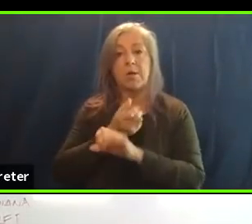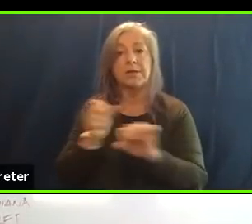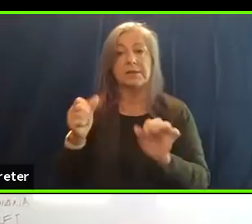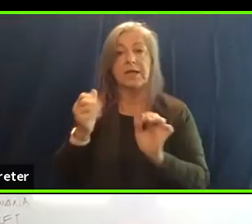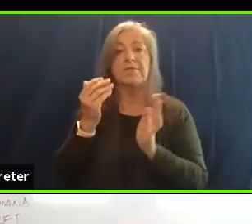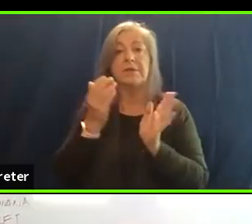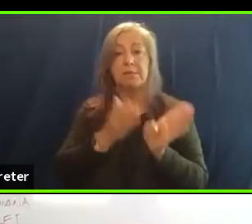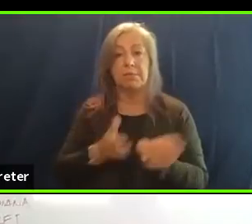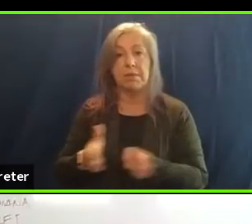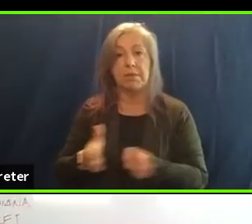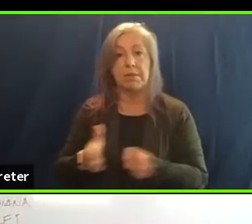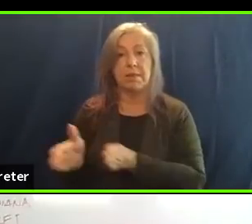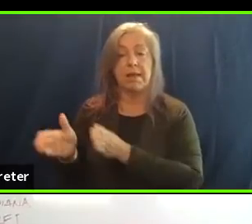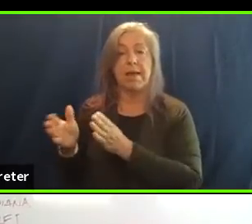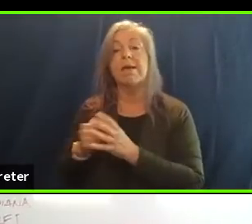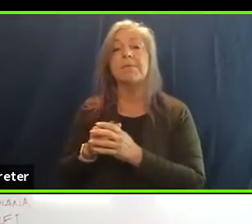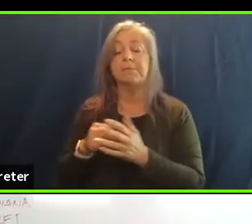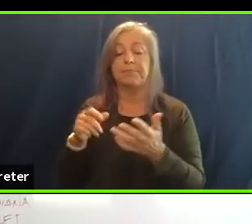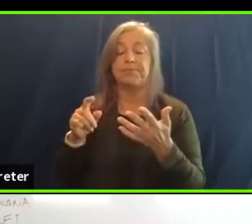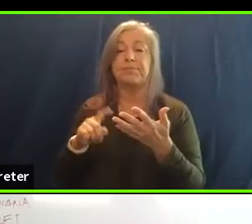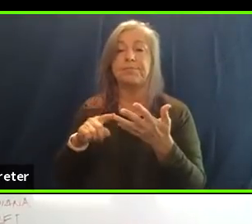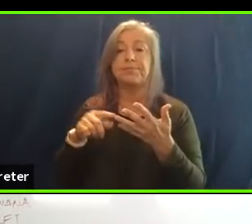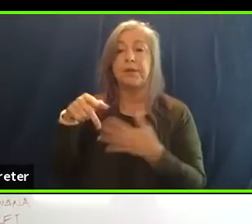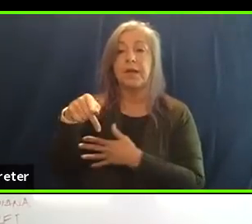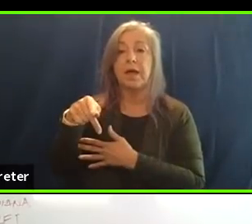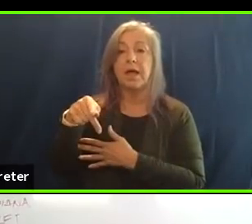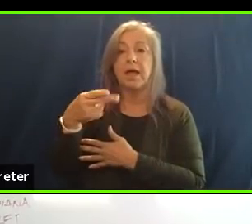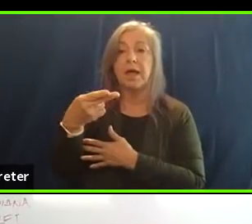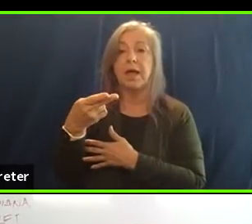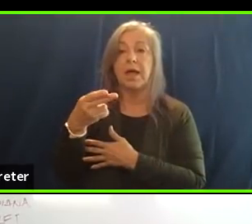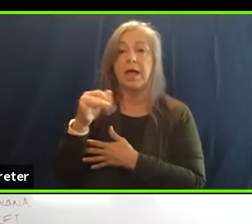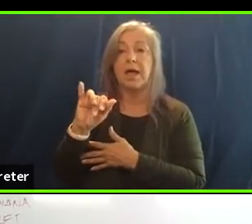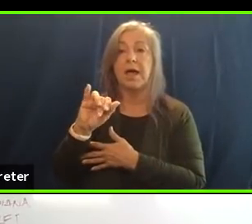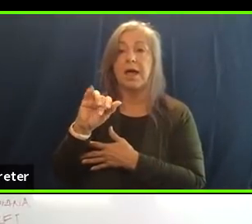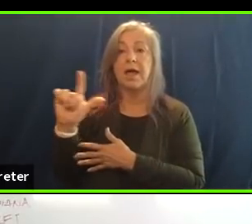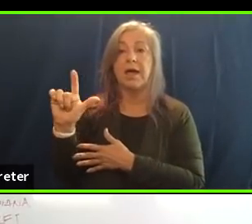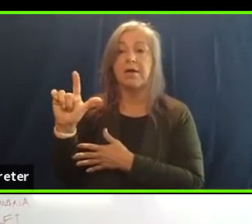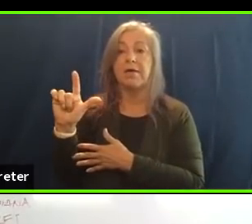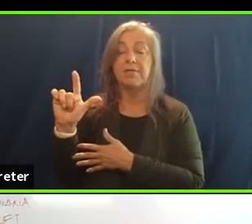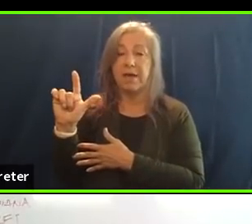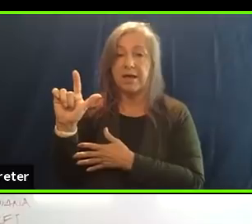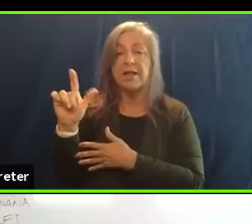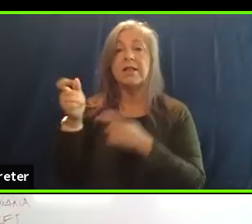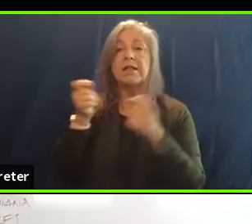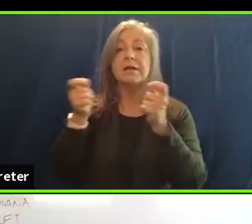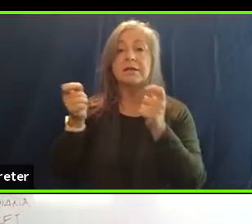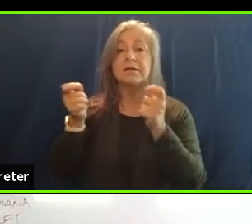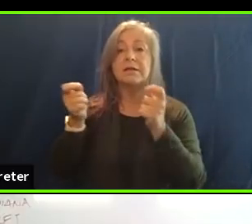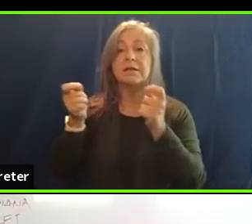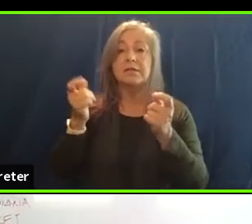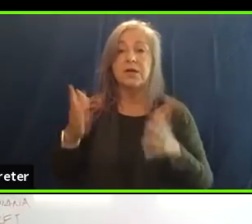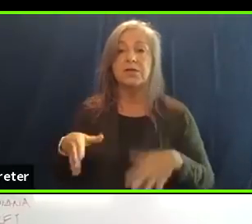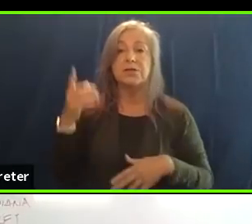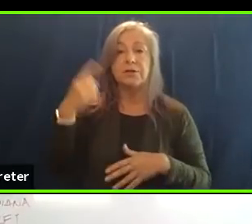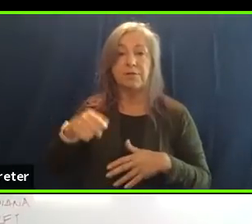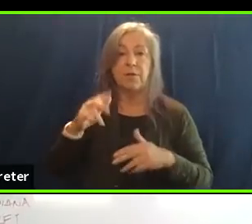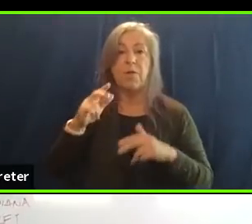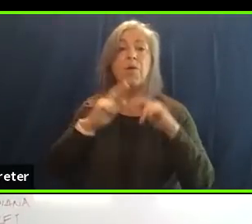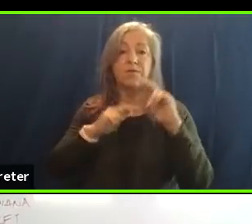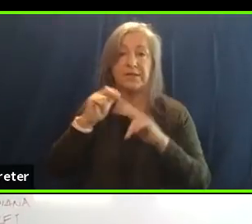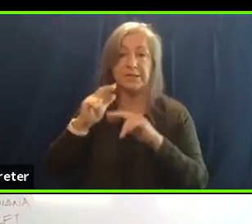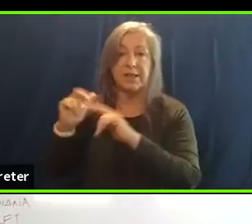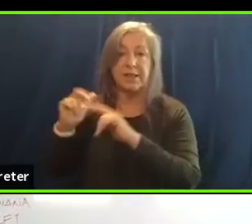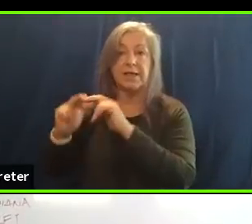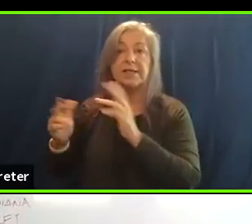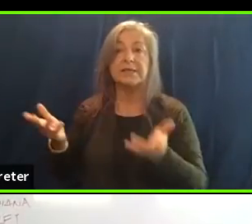Wright. Phil is our Executive Director for Facilities, and Phil has been working with his team of custodians and maintenance staff,